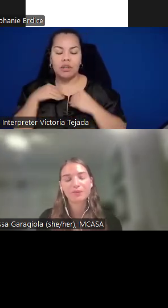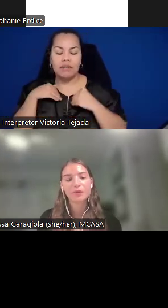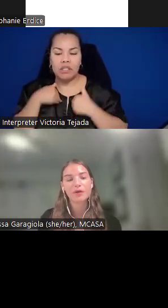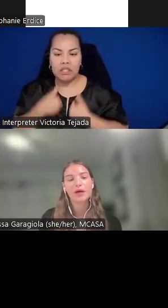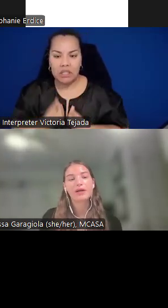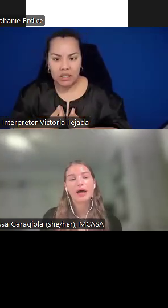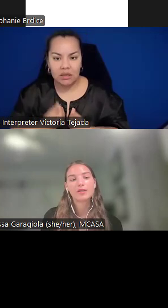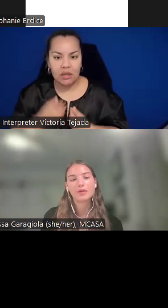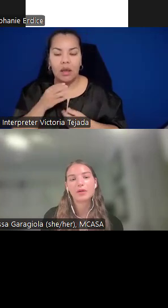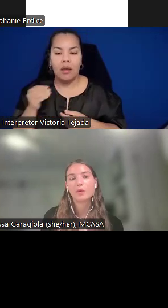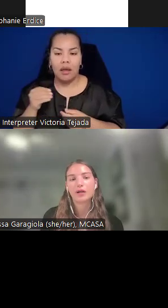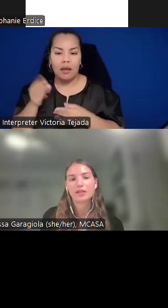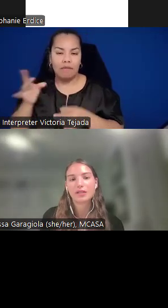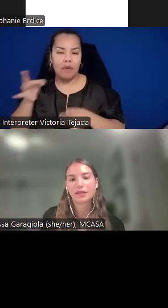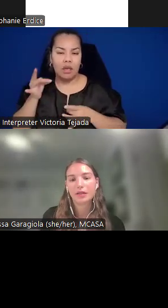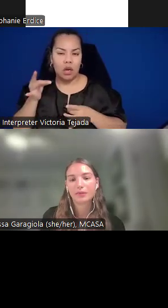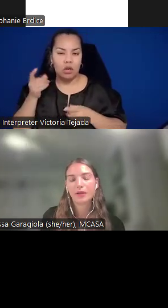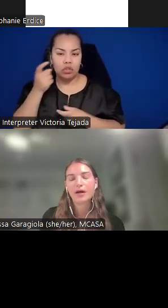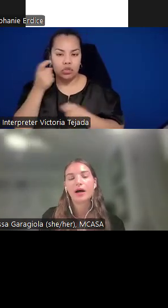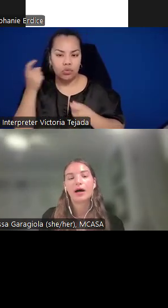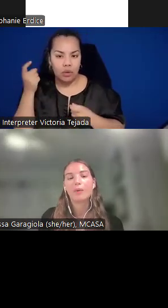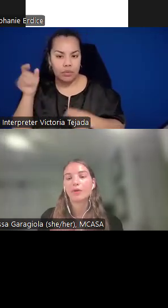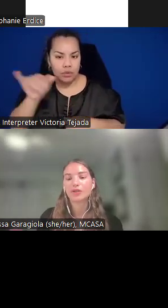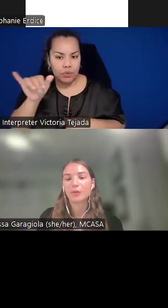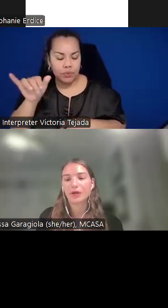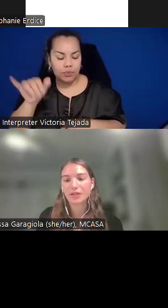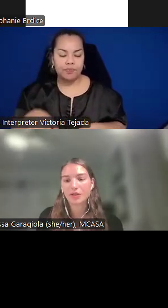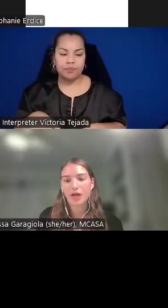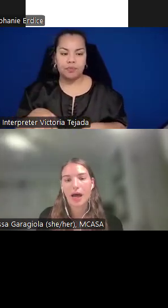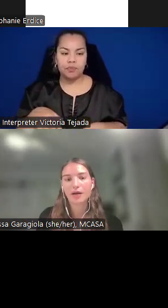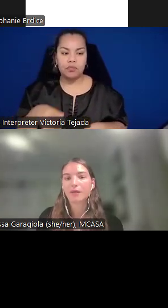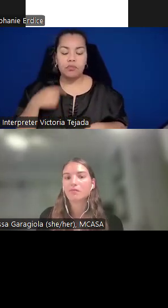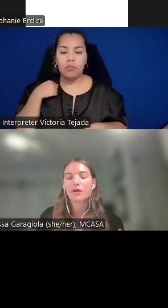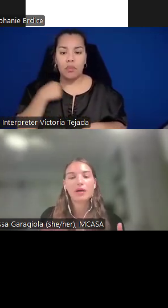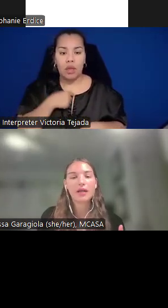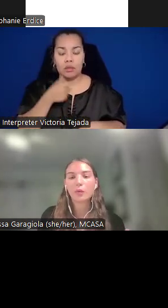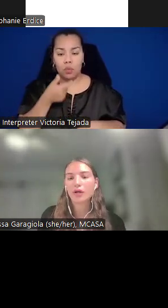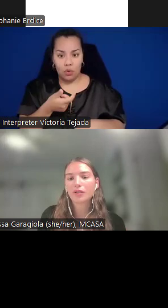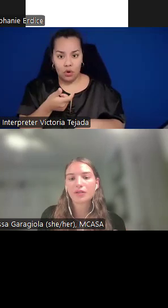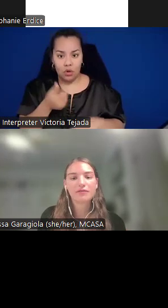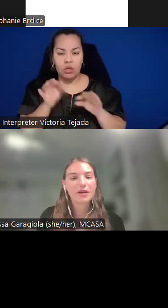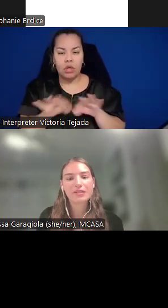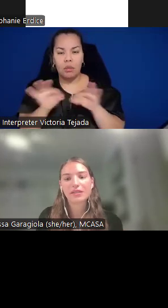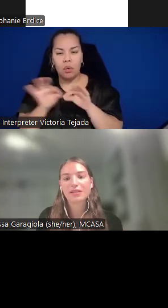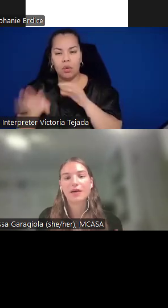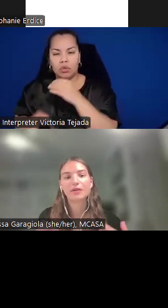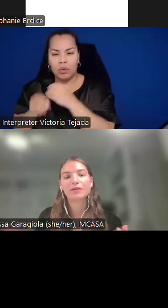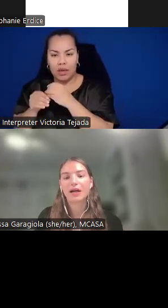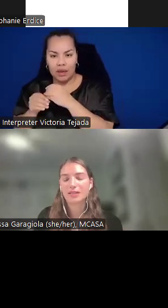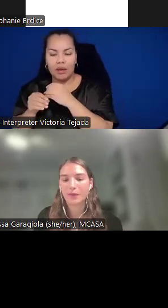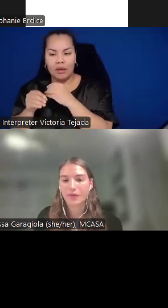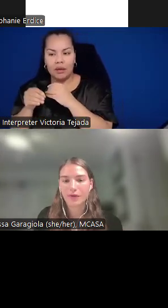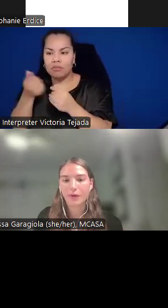trauma. And as we watch this clip, I want you to put into the chat any words or phrases that